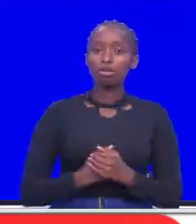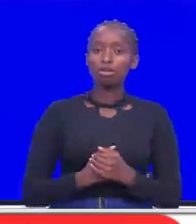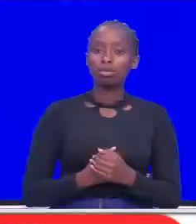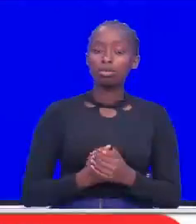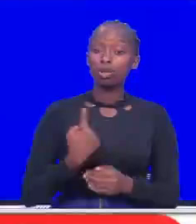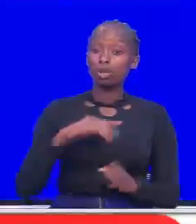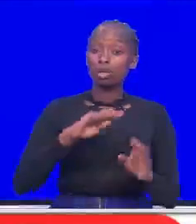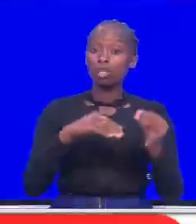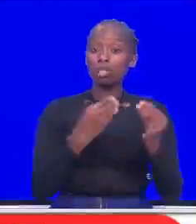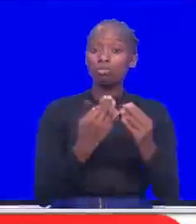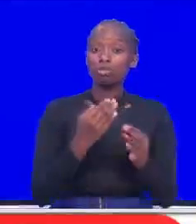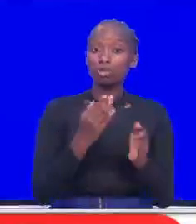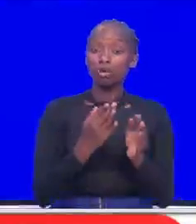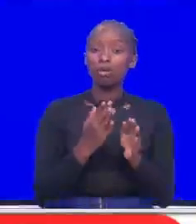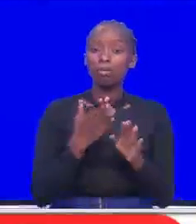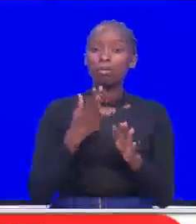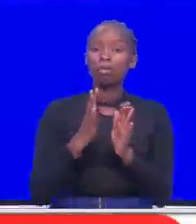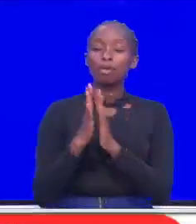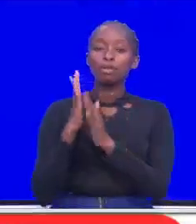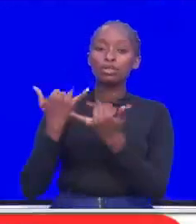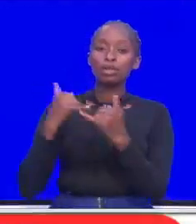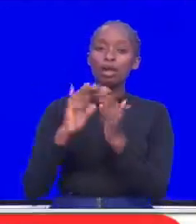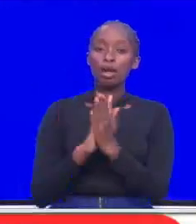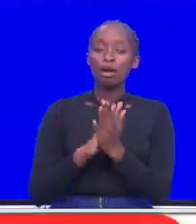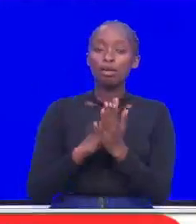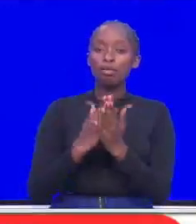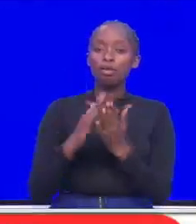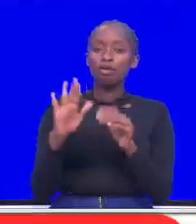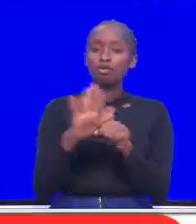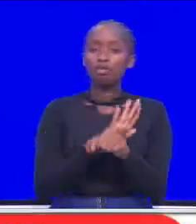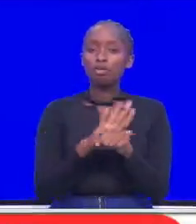Education Center in Kibra as part of fulfilling his promises to the